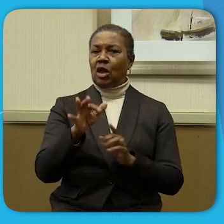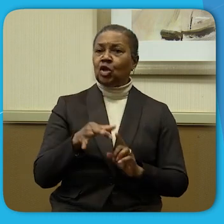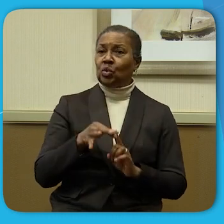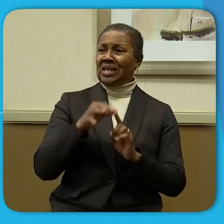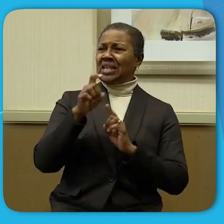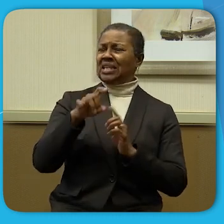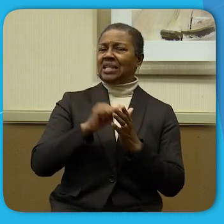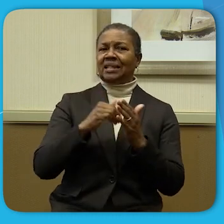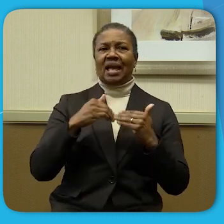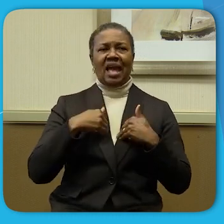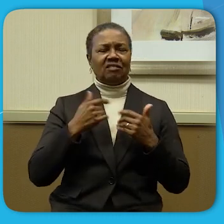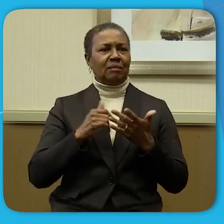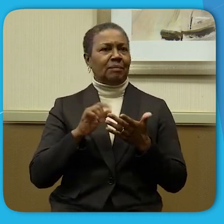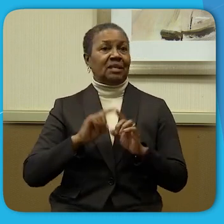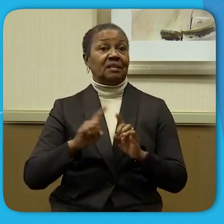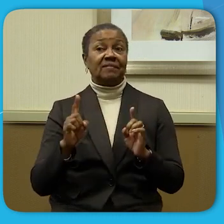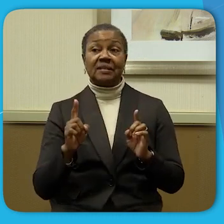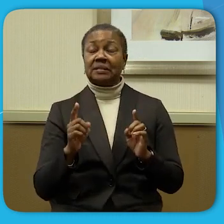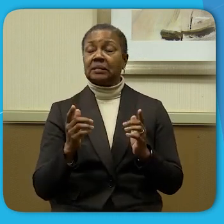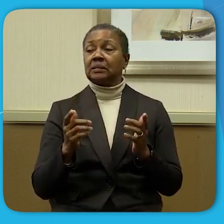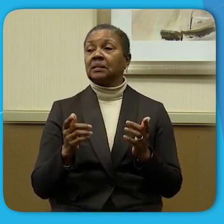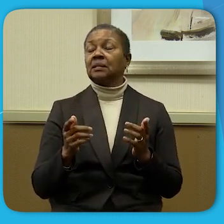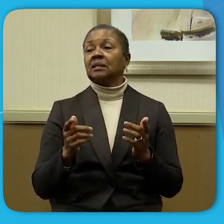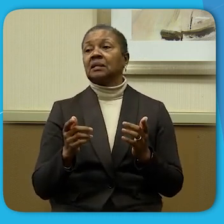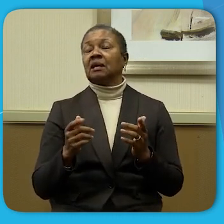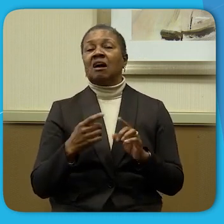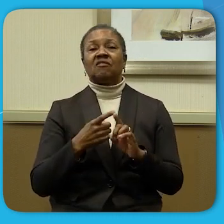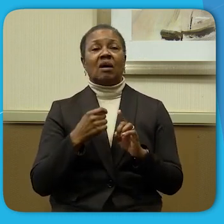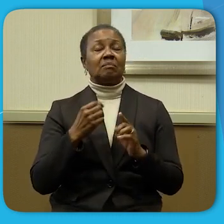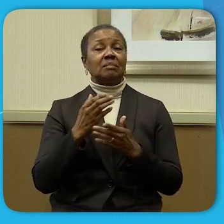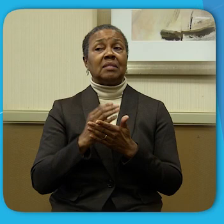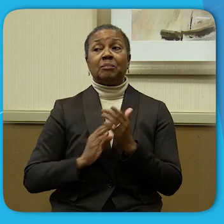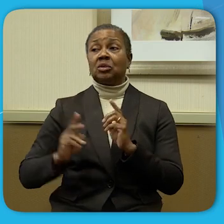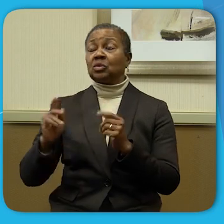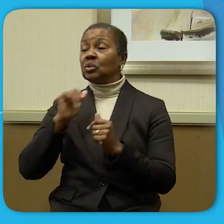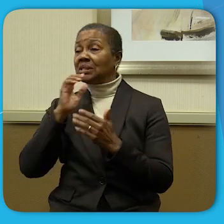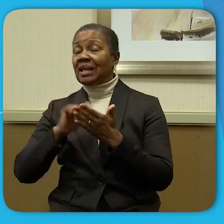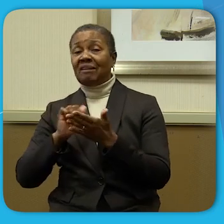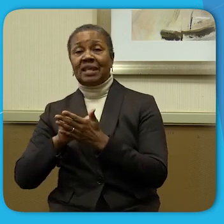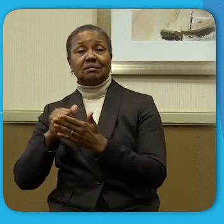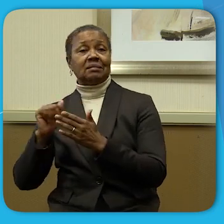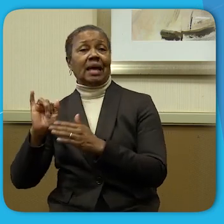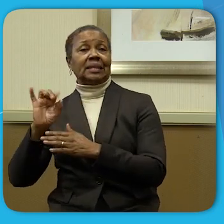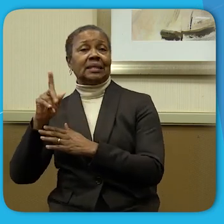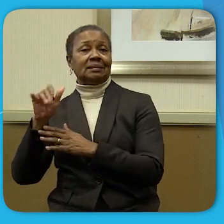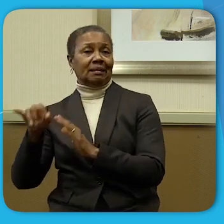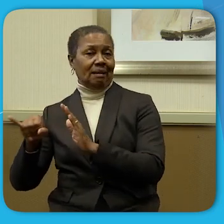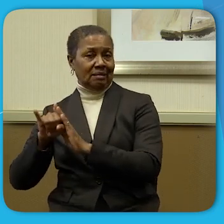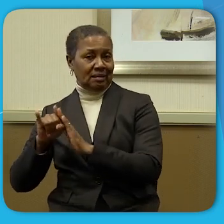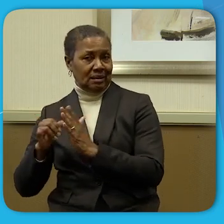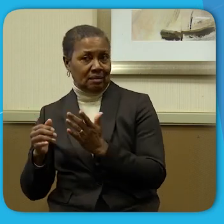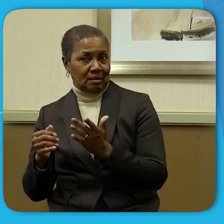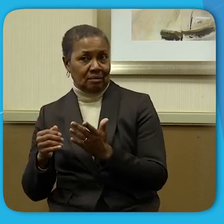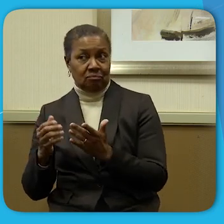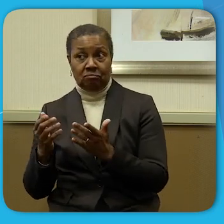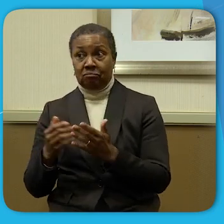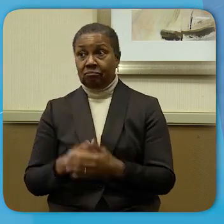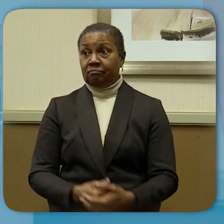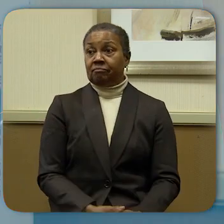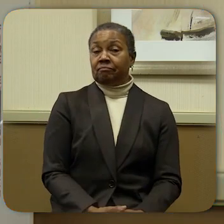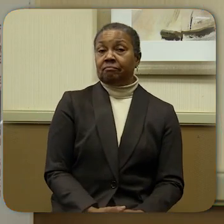may have that might be different from someone who doesn't have one of those identities?